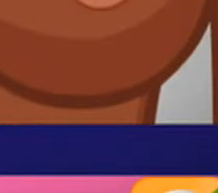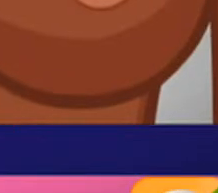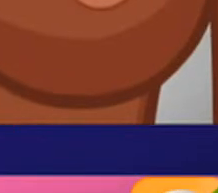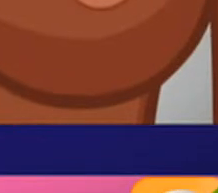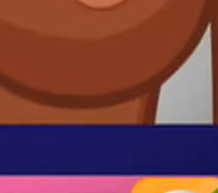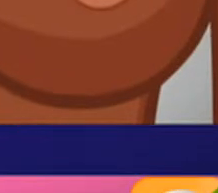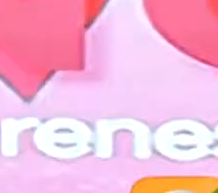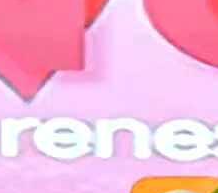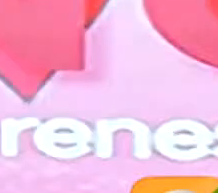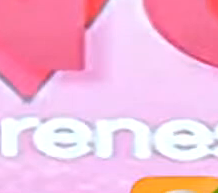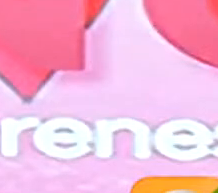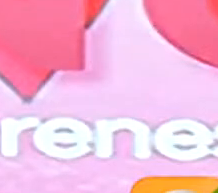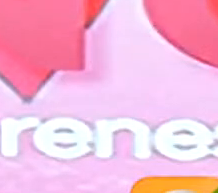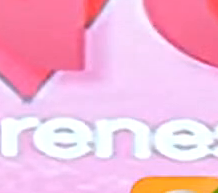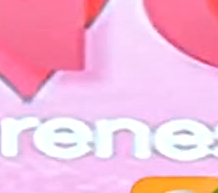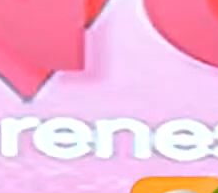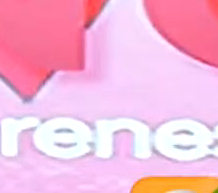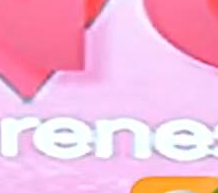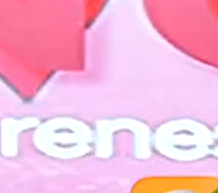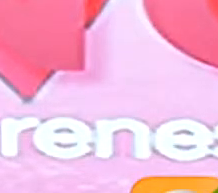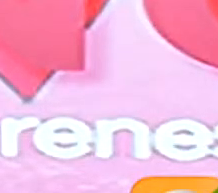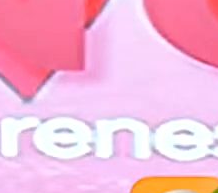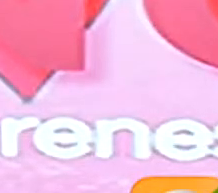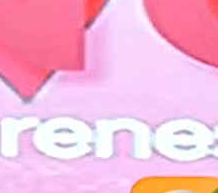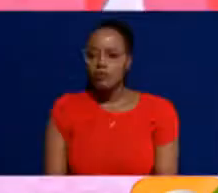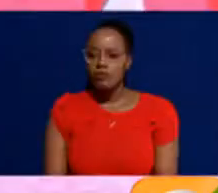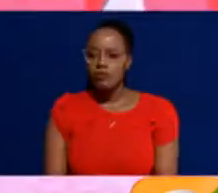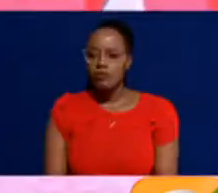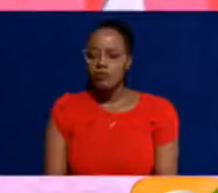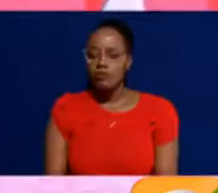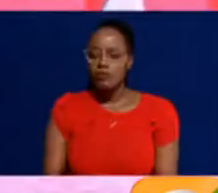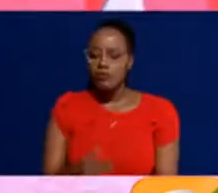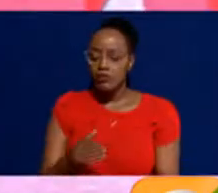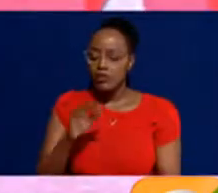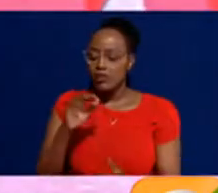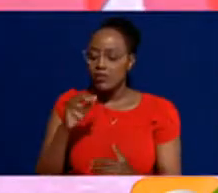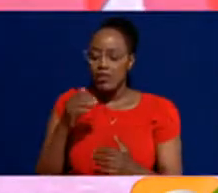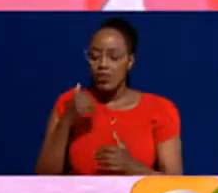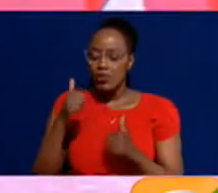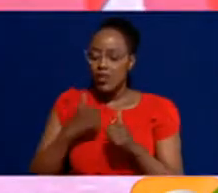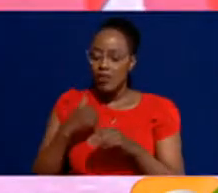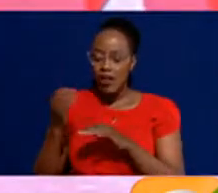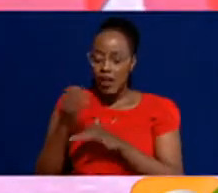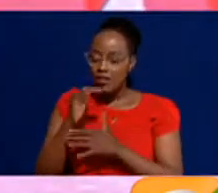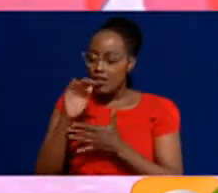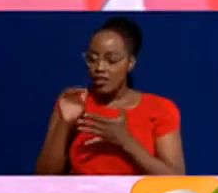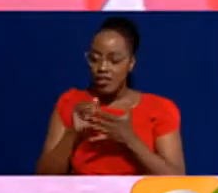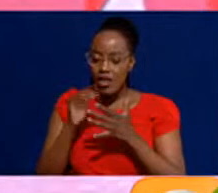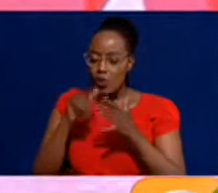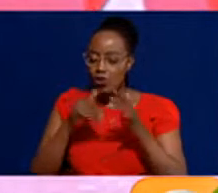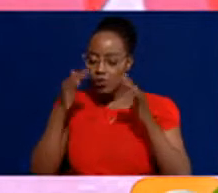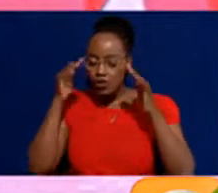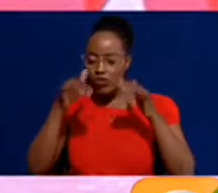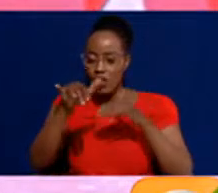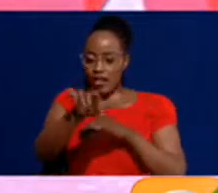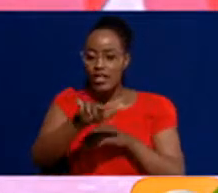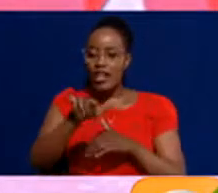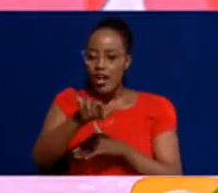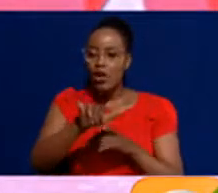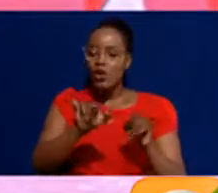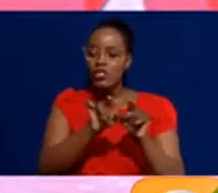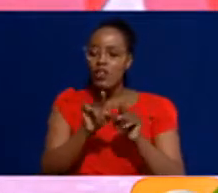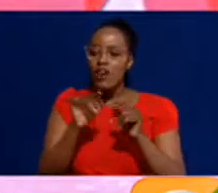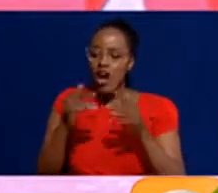are available, that have got cancer centers, what are we looking at locally? And in terms